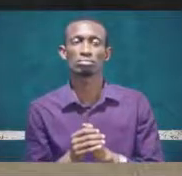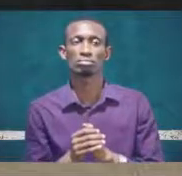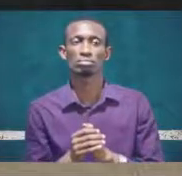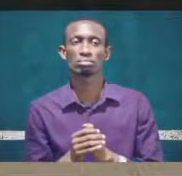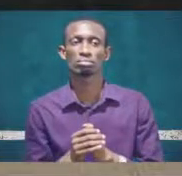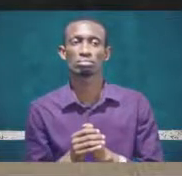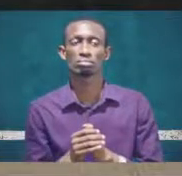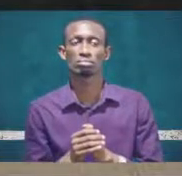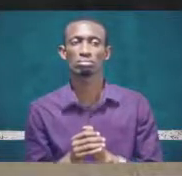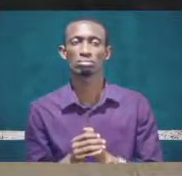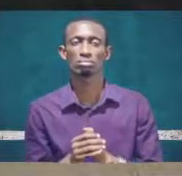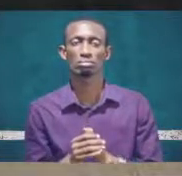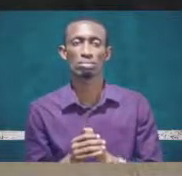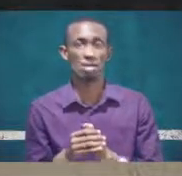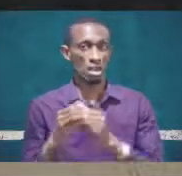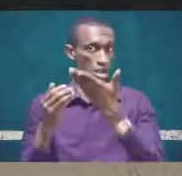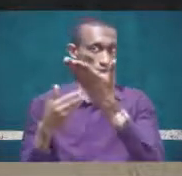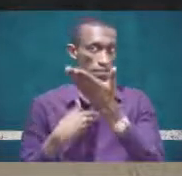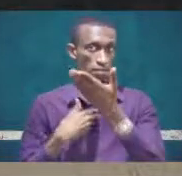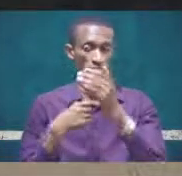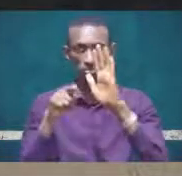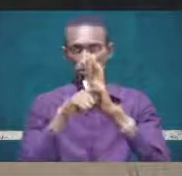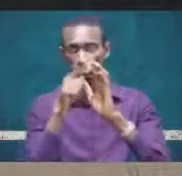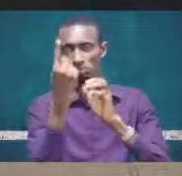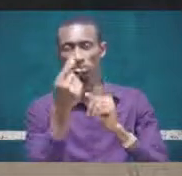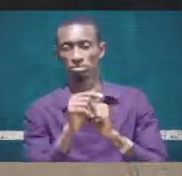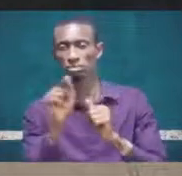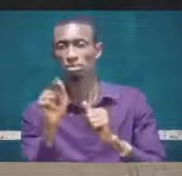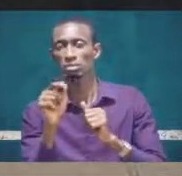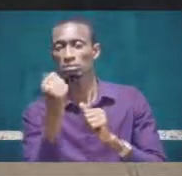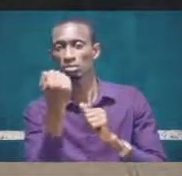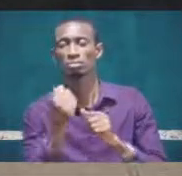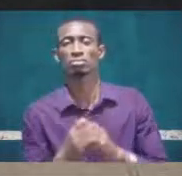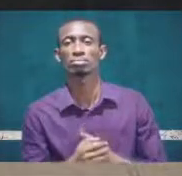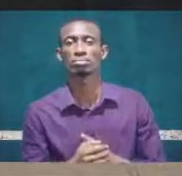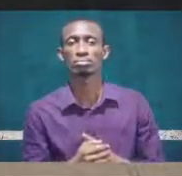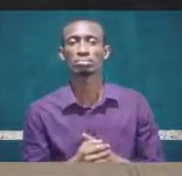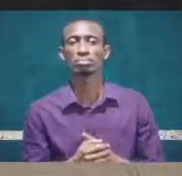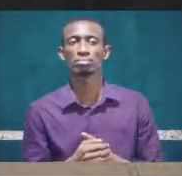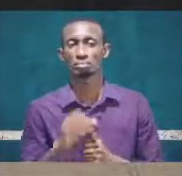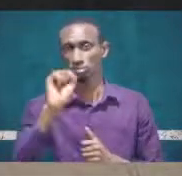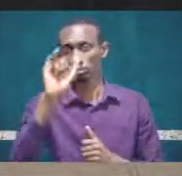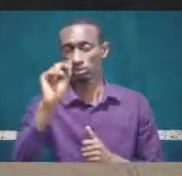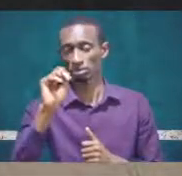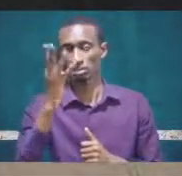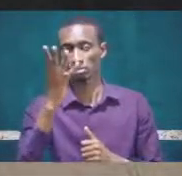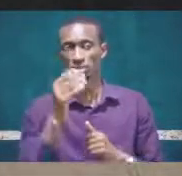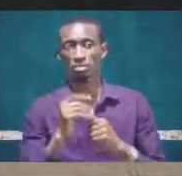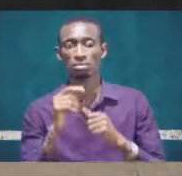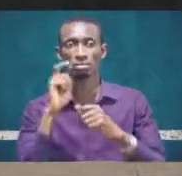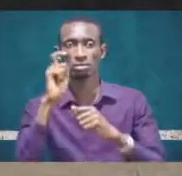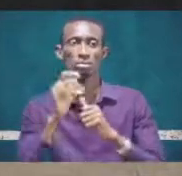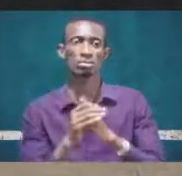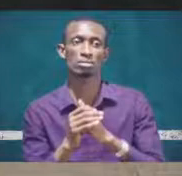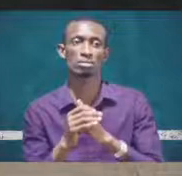So, here we have negative 1 divided by 5, sine 4x times